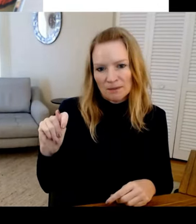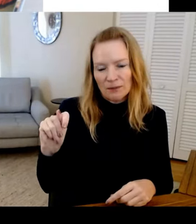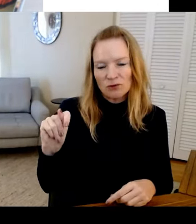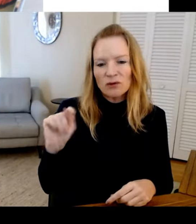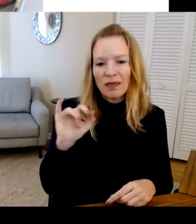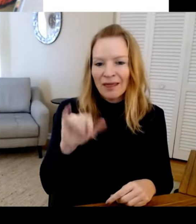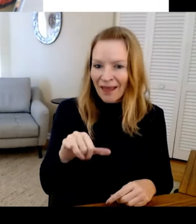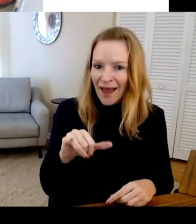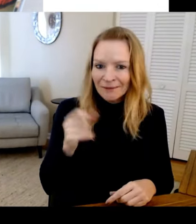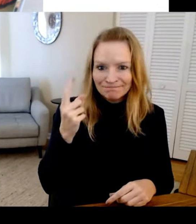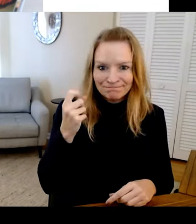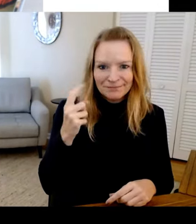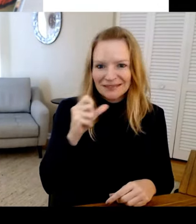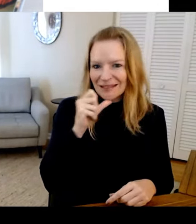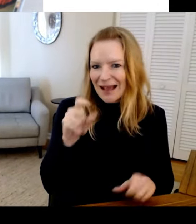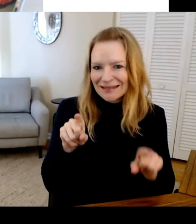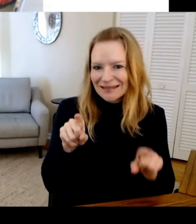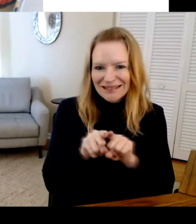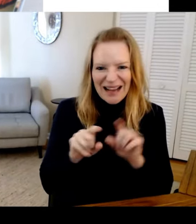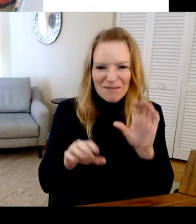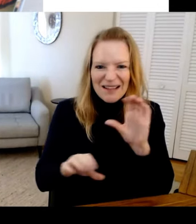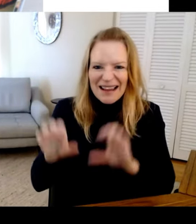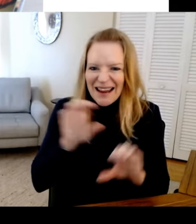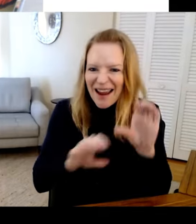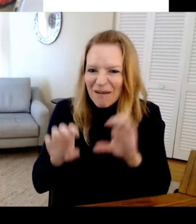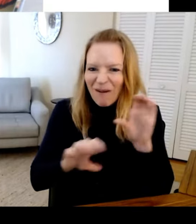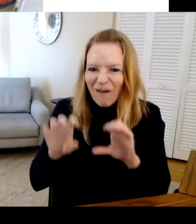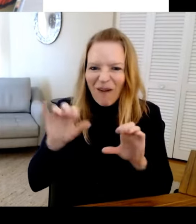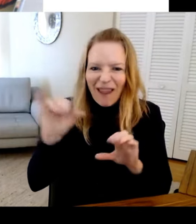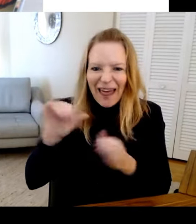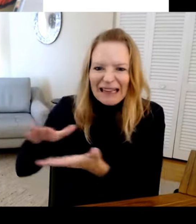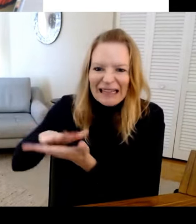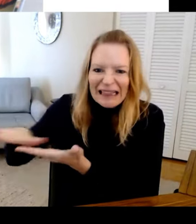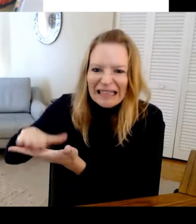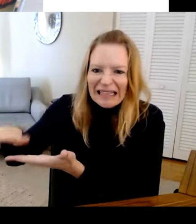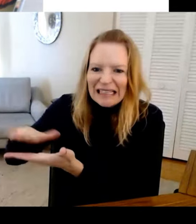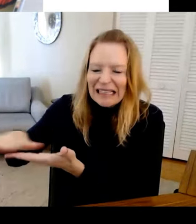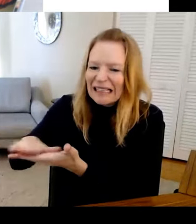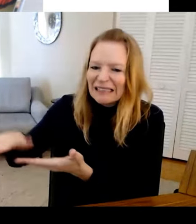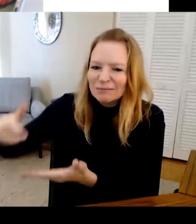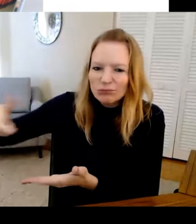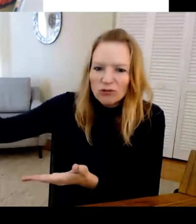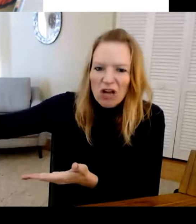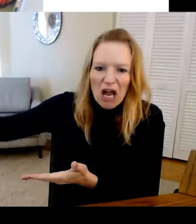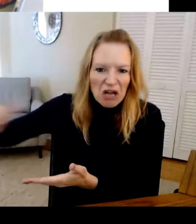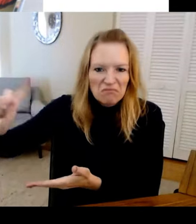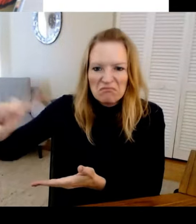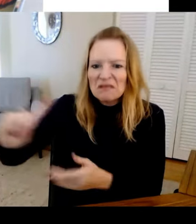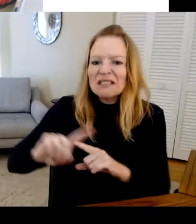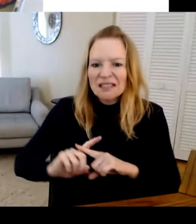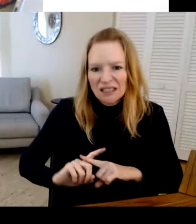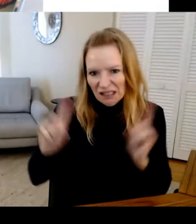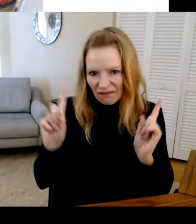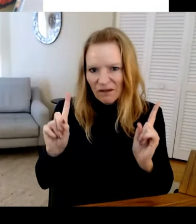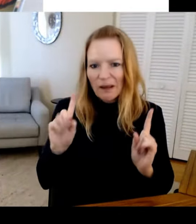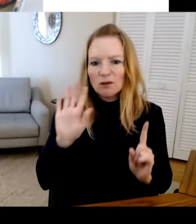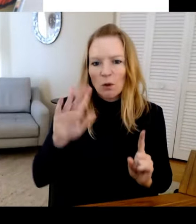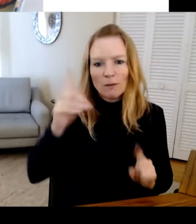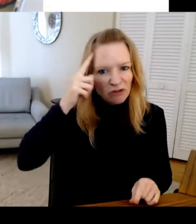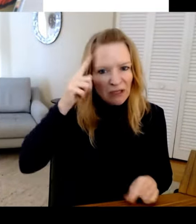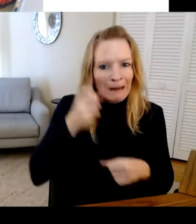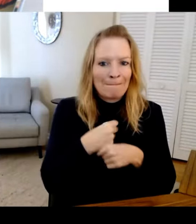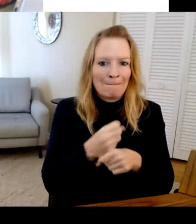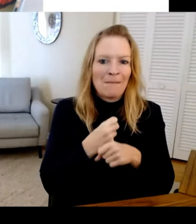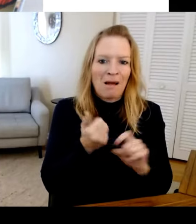also known as NTs. We refer to them as NTs. So it's not chemicals like cleaning chemicals that you